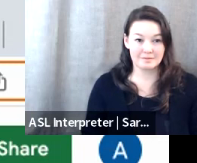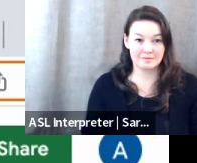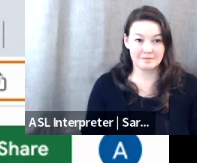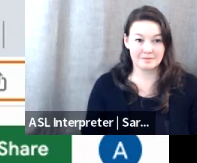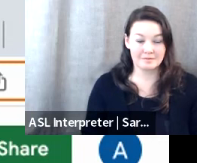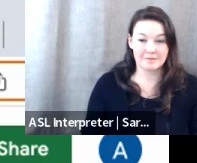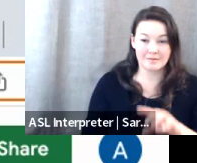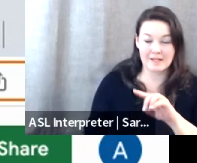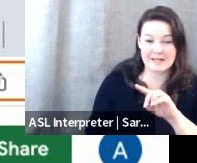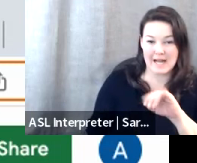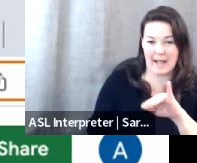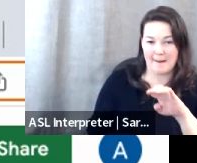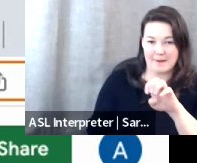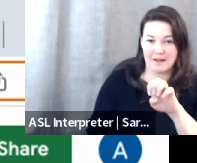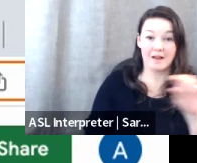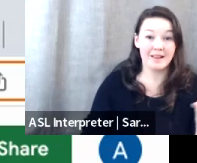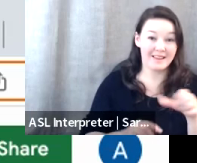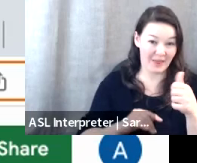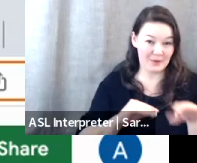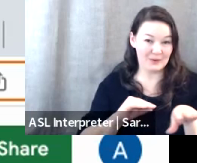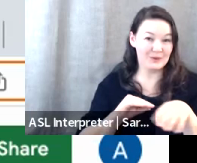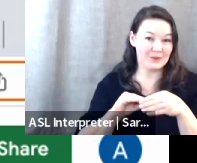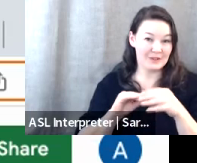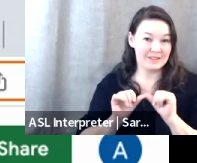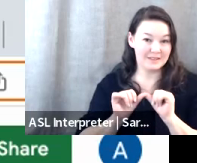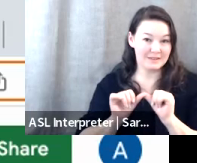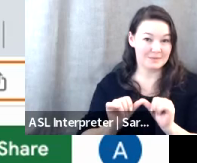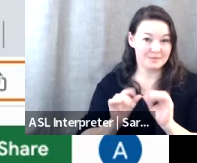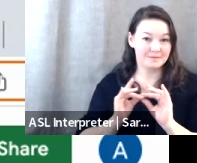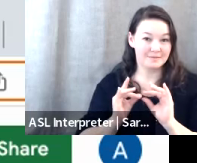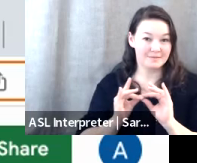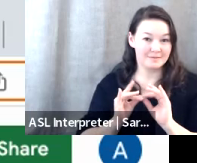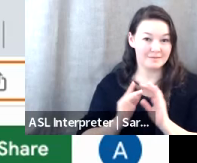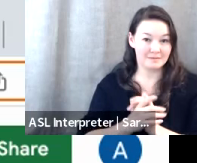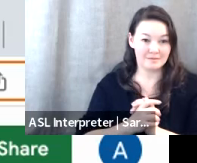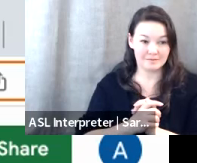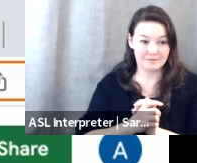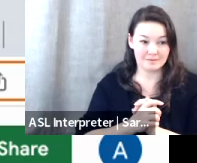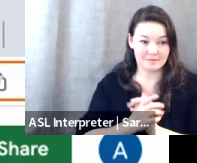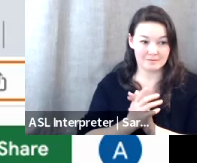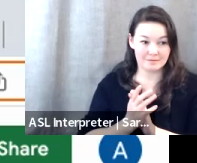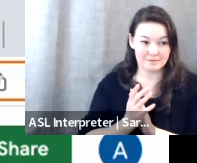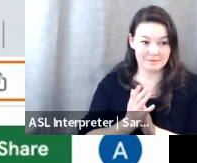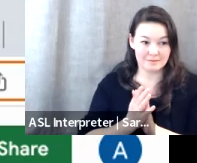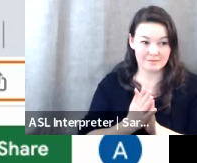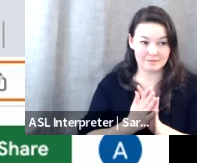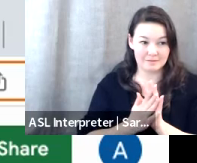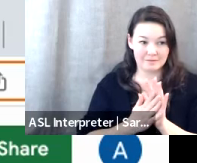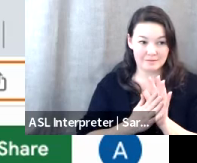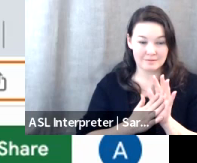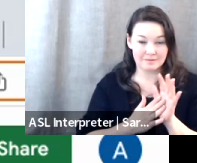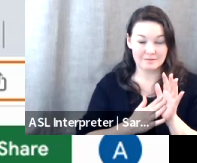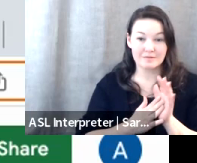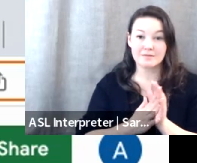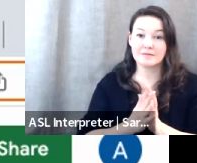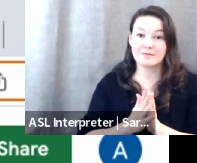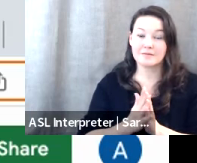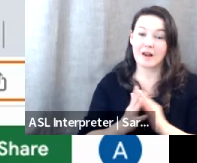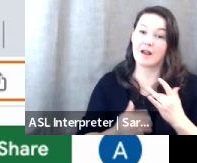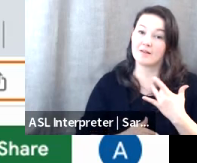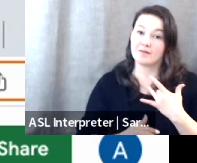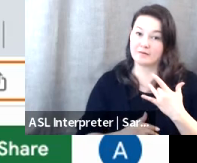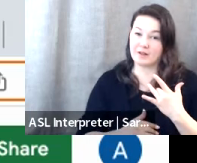So the other part I was going to add is I feel like there is a piece to this of how